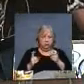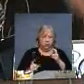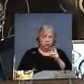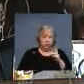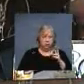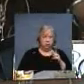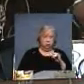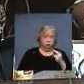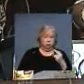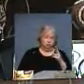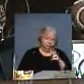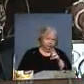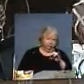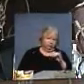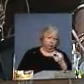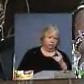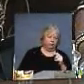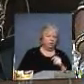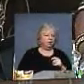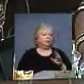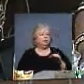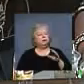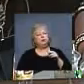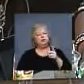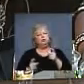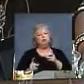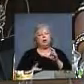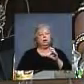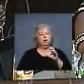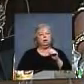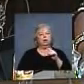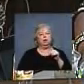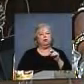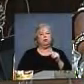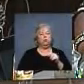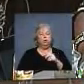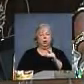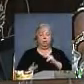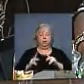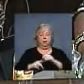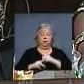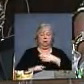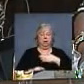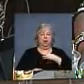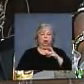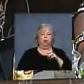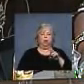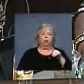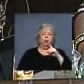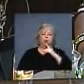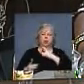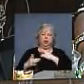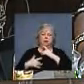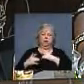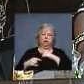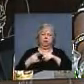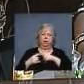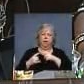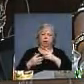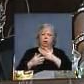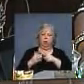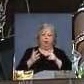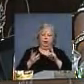you. Director Kazort, my constituents are concerned about what's getting ready to go